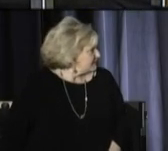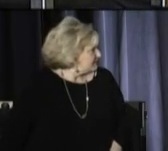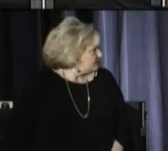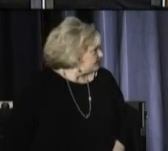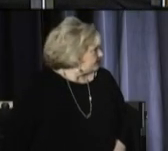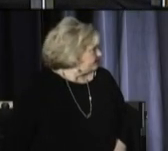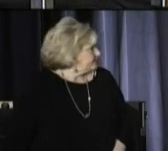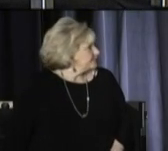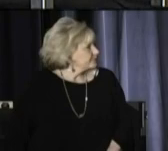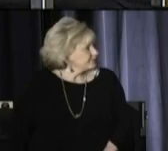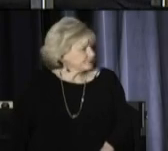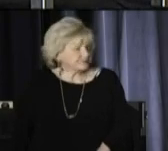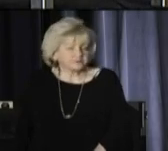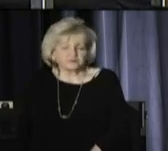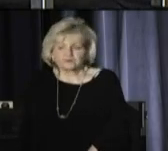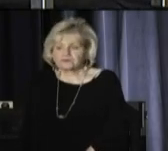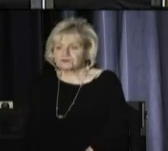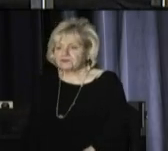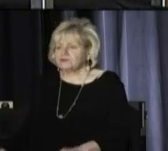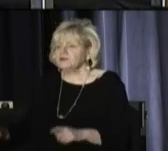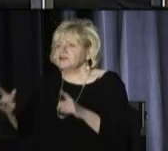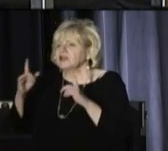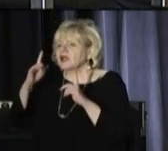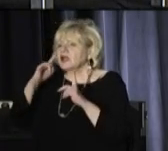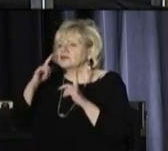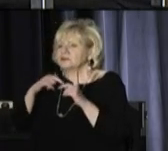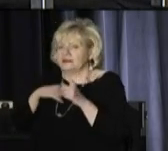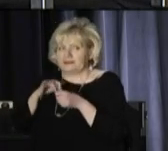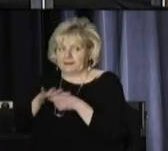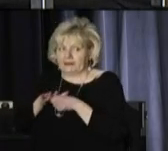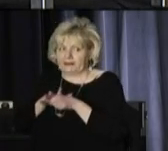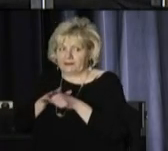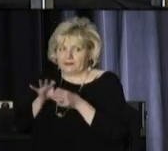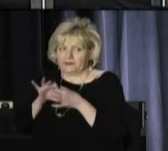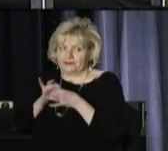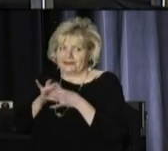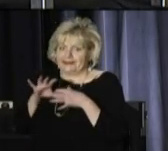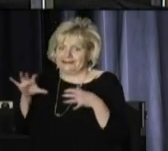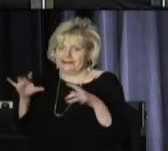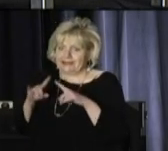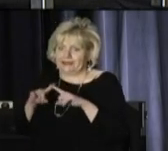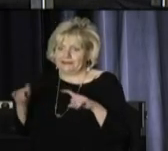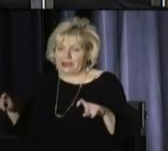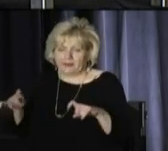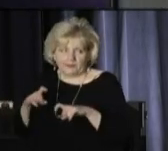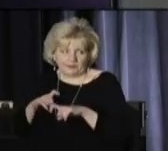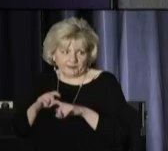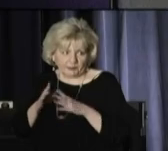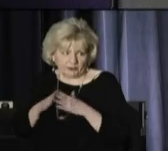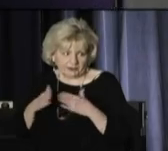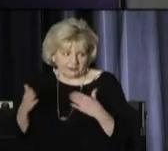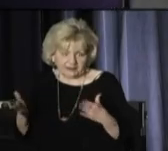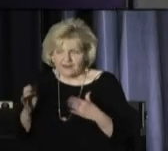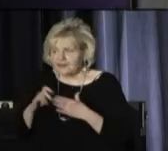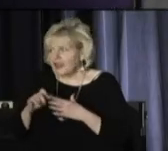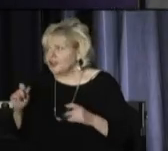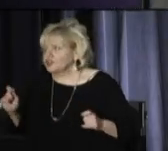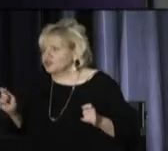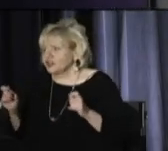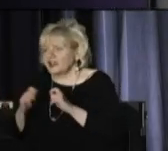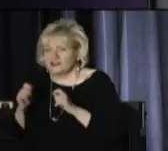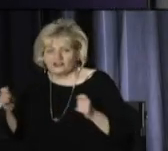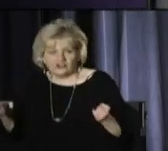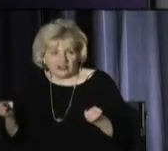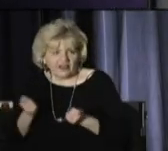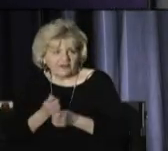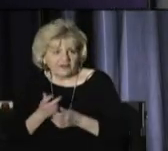Interesting. So for me, the pandemic coincided with the release of the book. So that changed everything. So not only the,